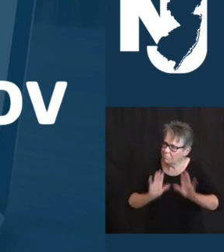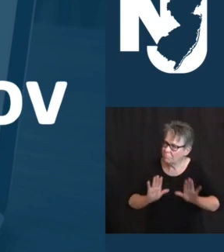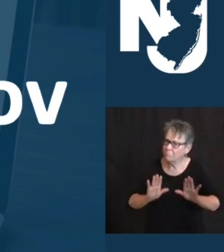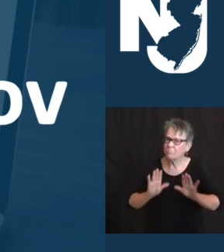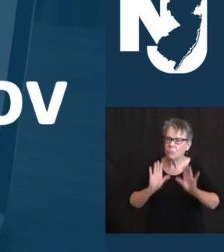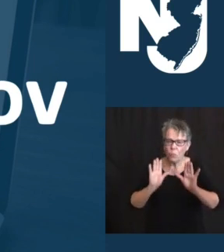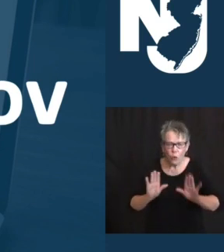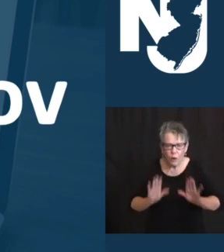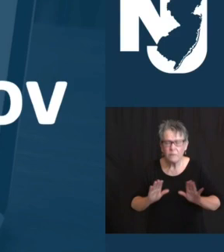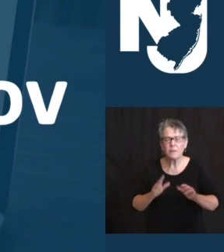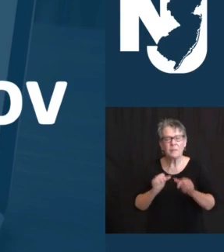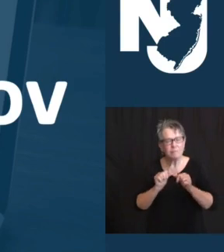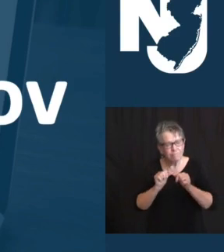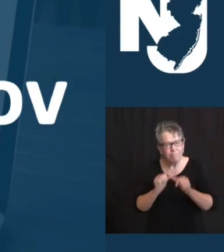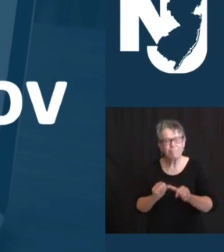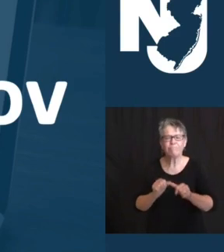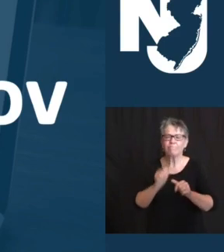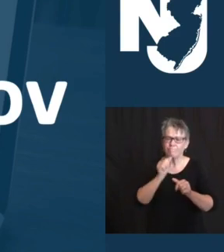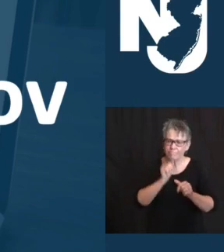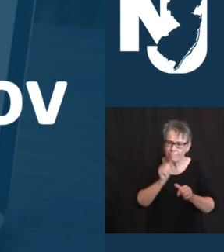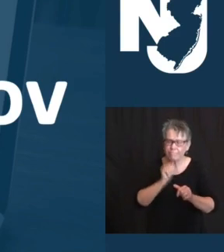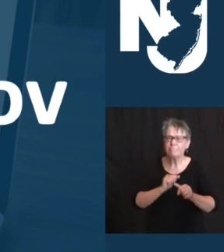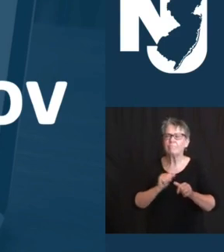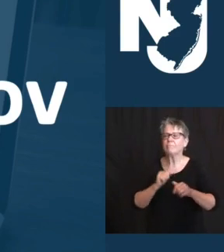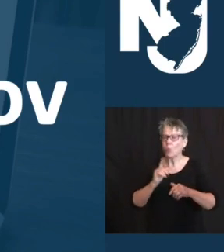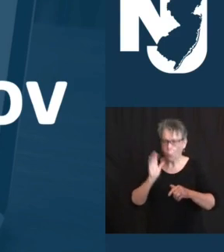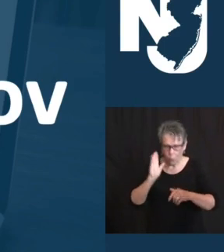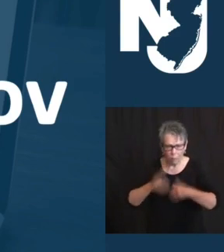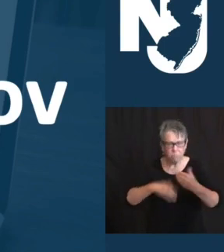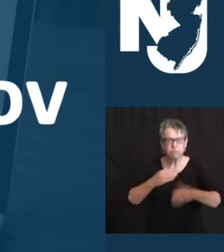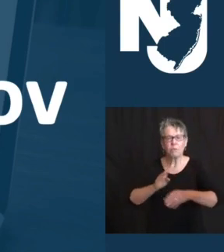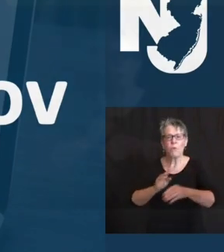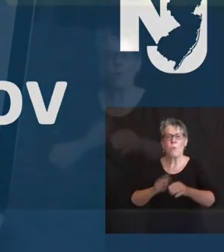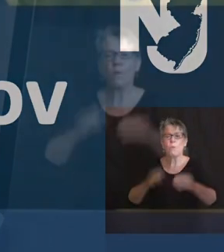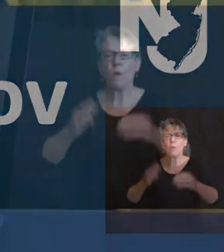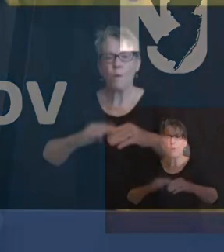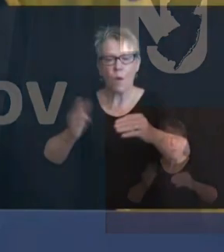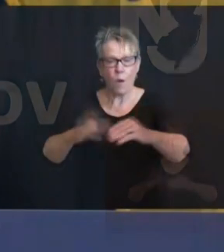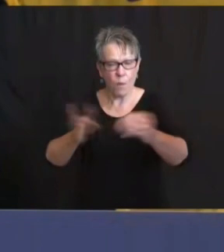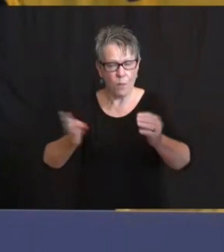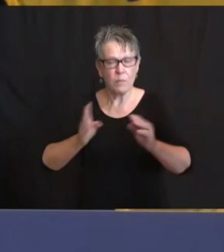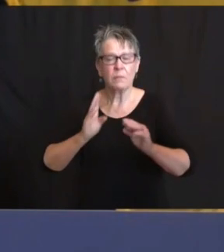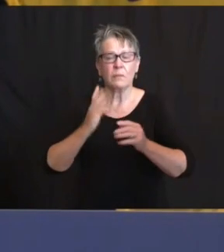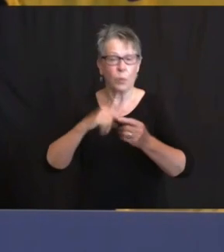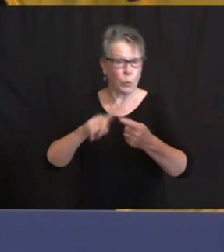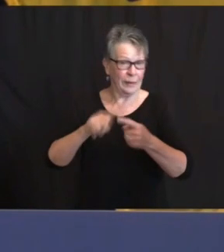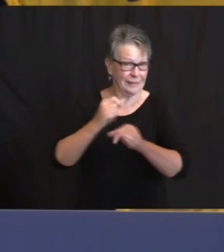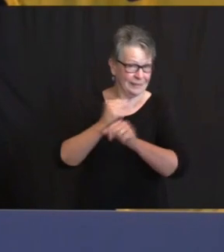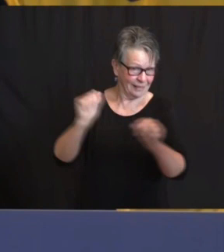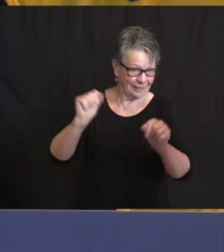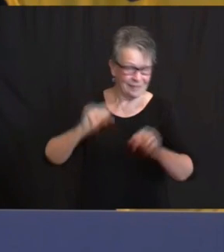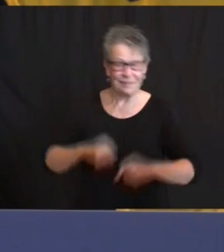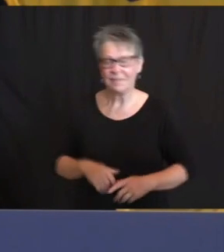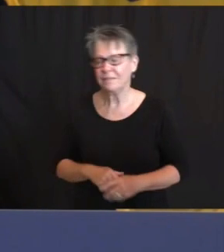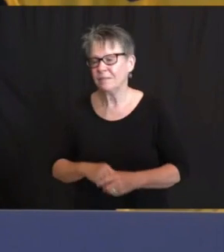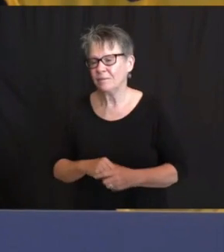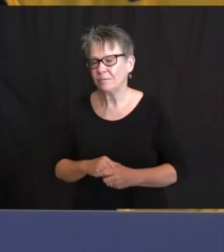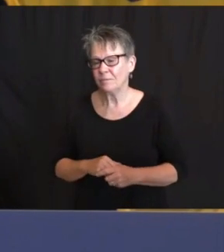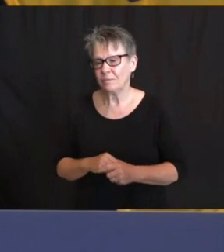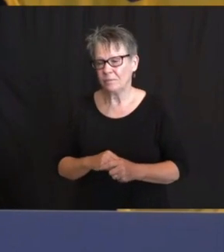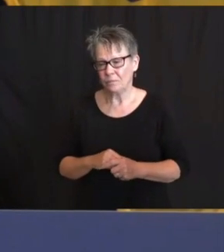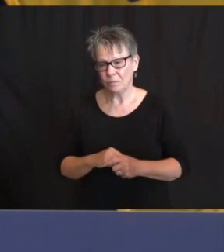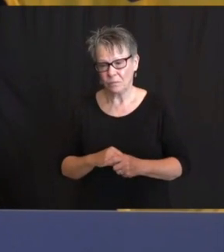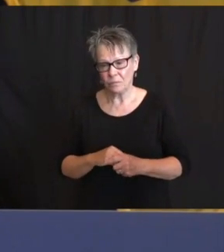be able to move to the next steps in our restart and recovery. And with that, please help me welcome the Secretary of